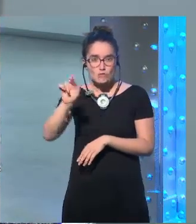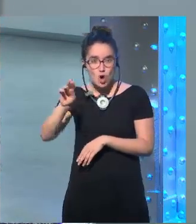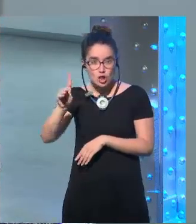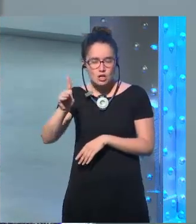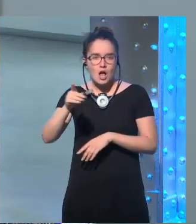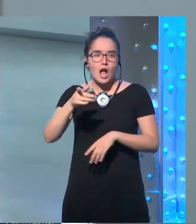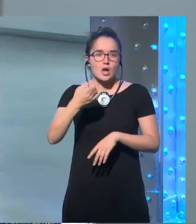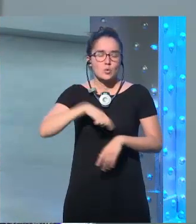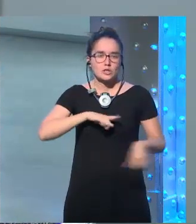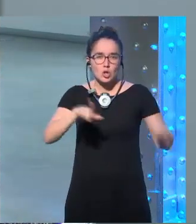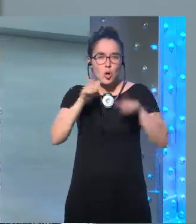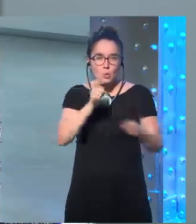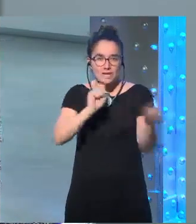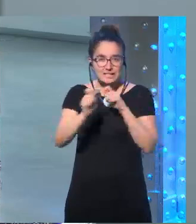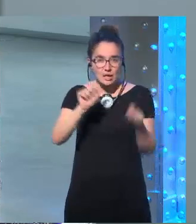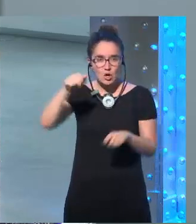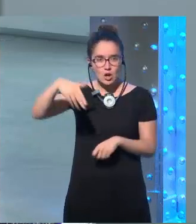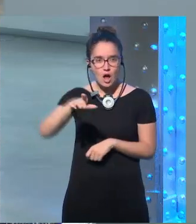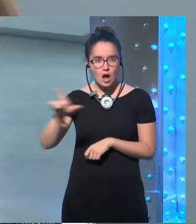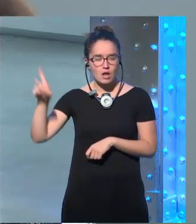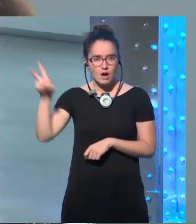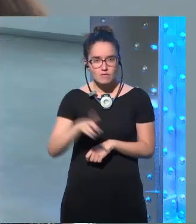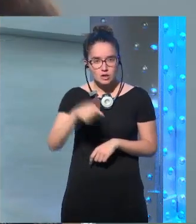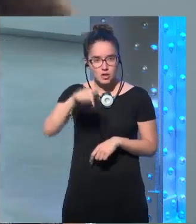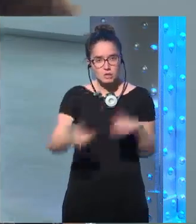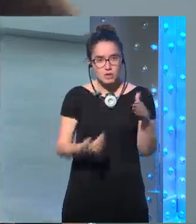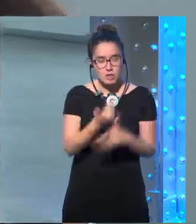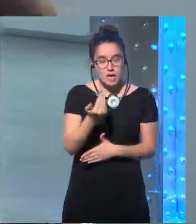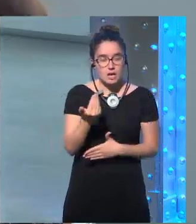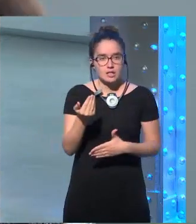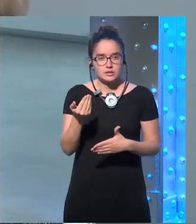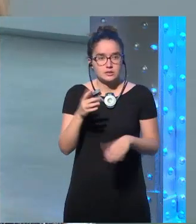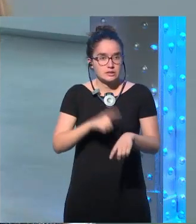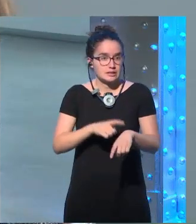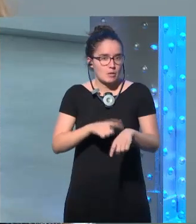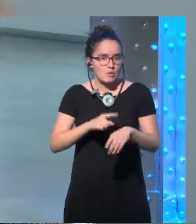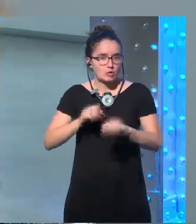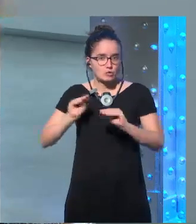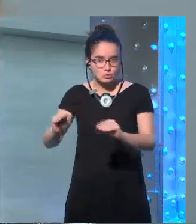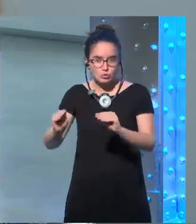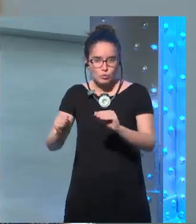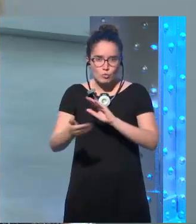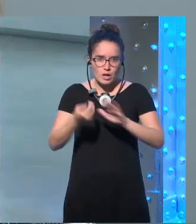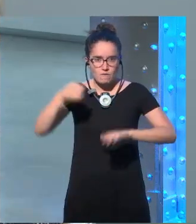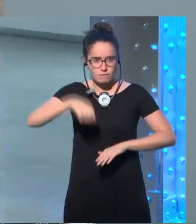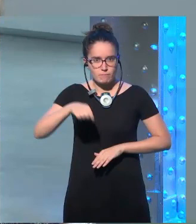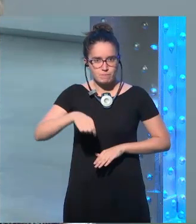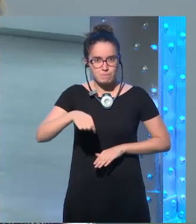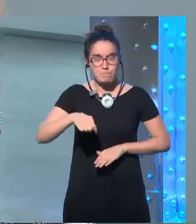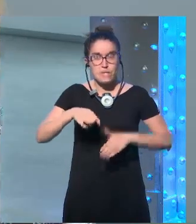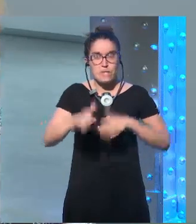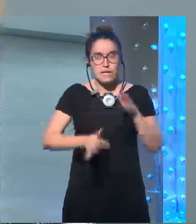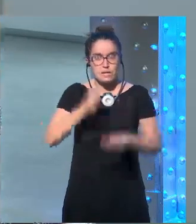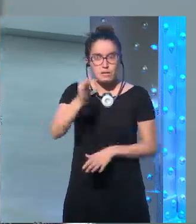course our master of ceremonies that wanted to share with us, taking some time from his